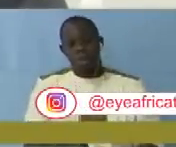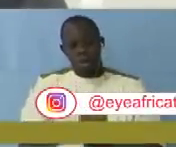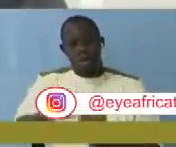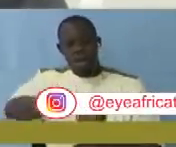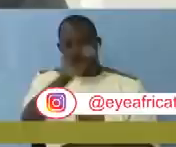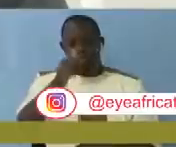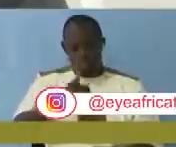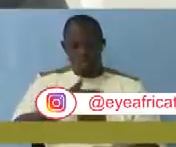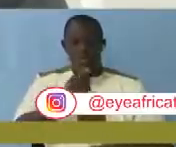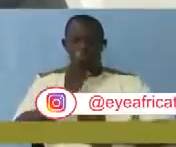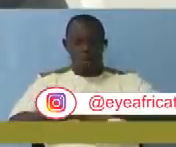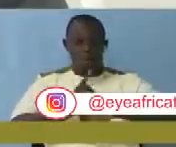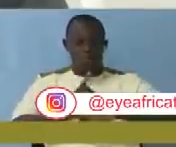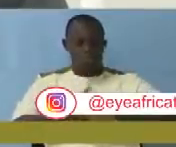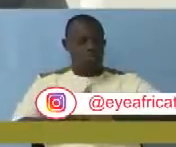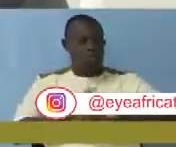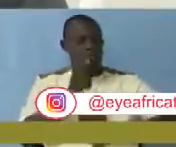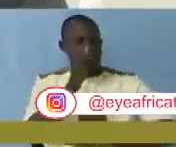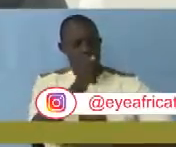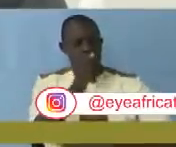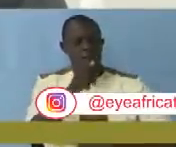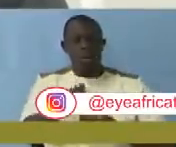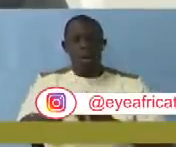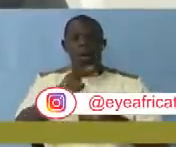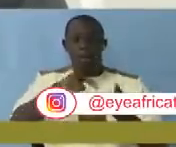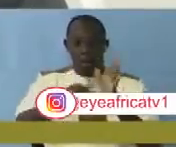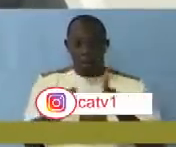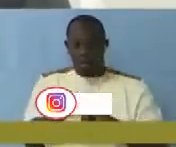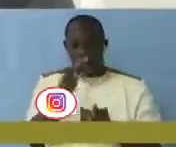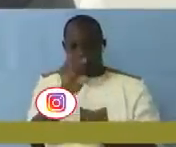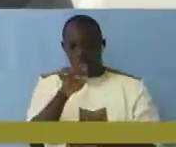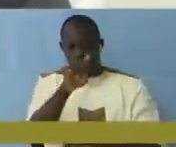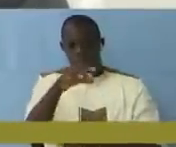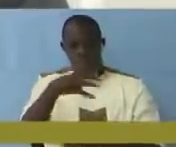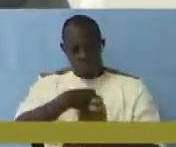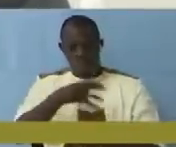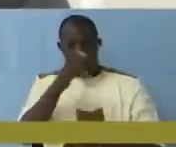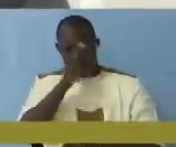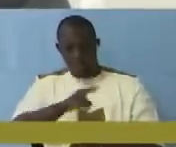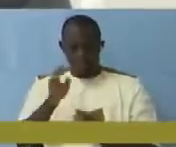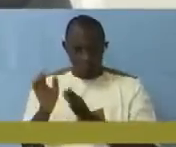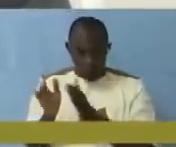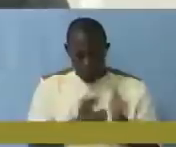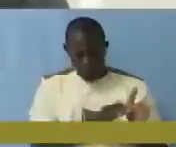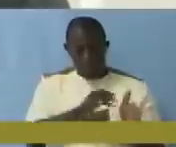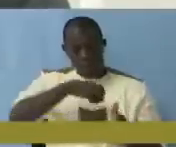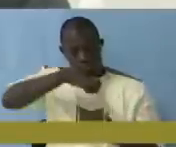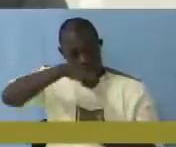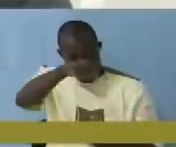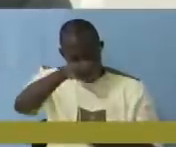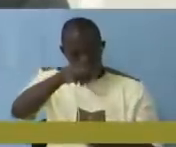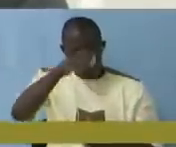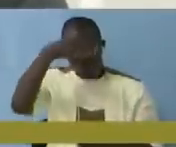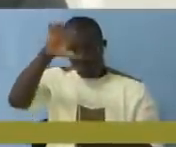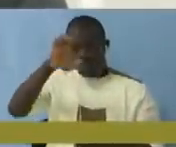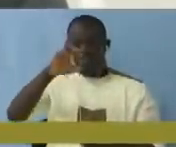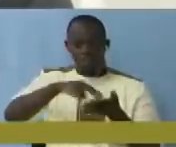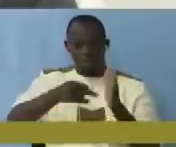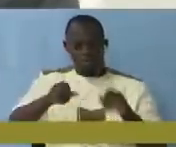I warn you that misleading the commission is a violation, is an offense.